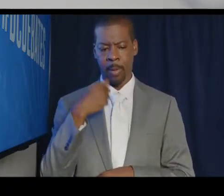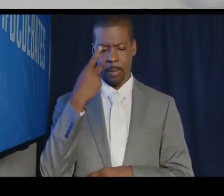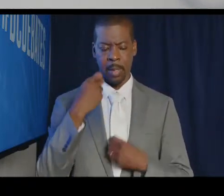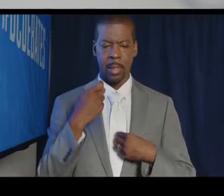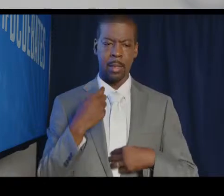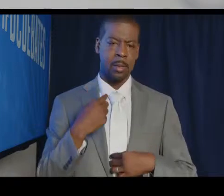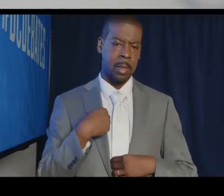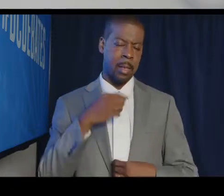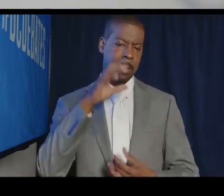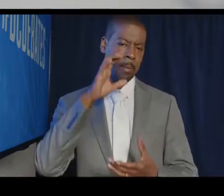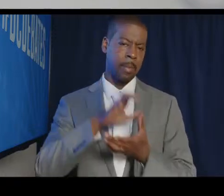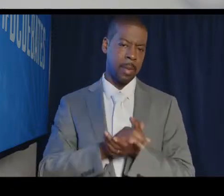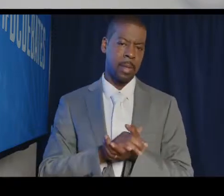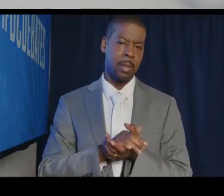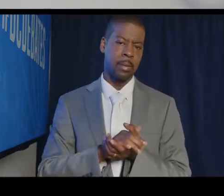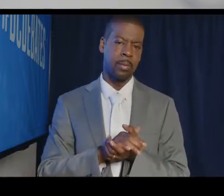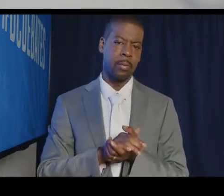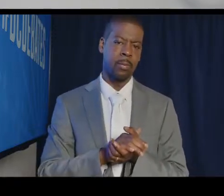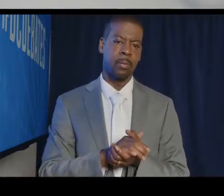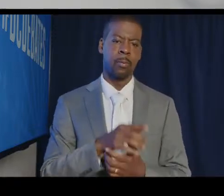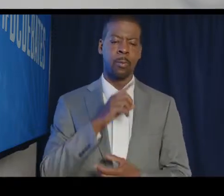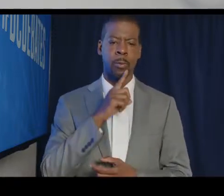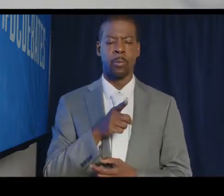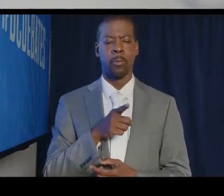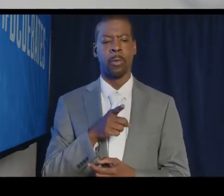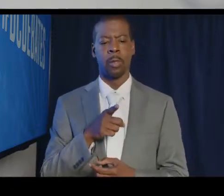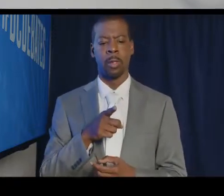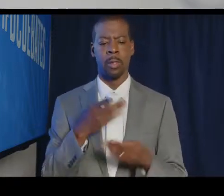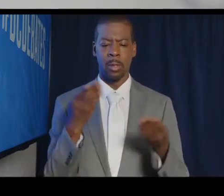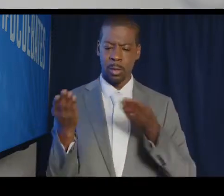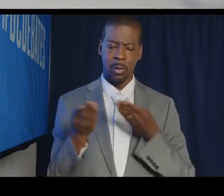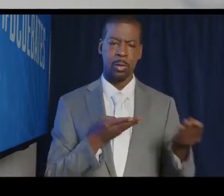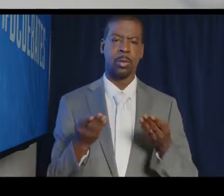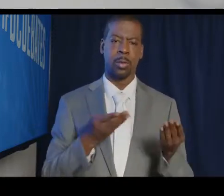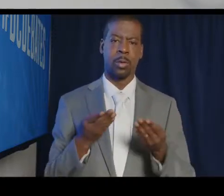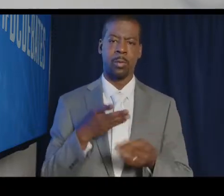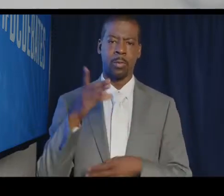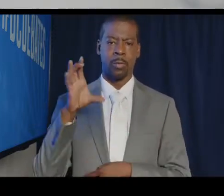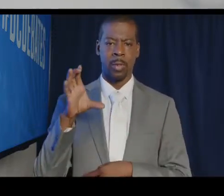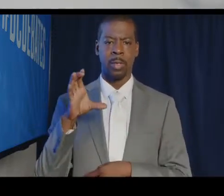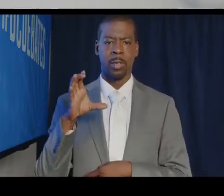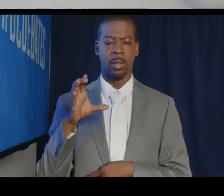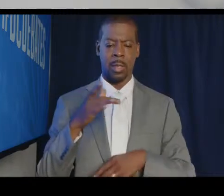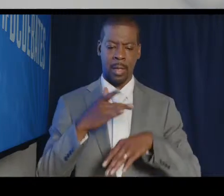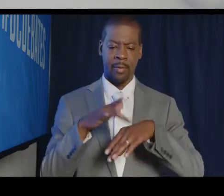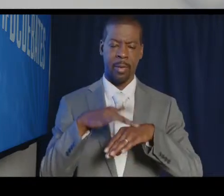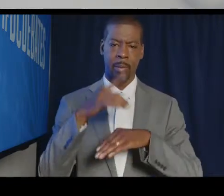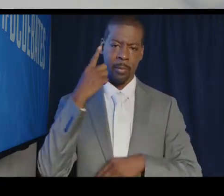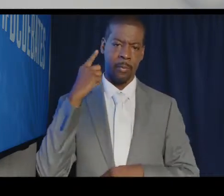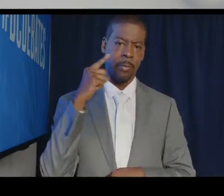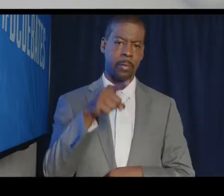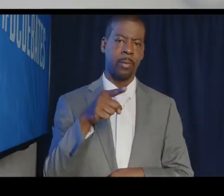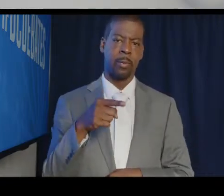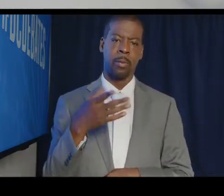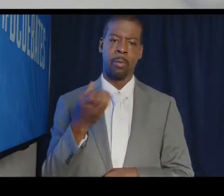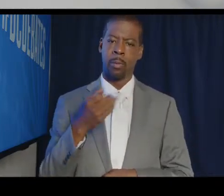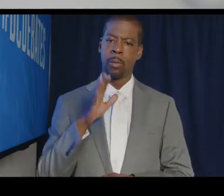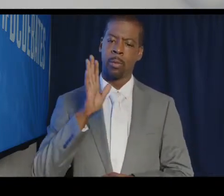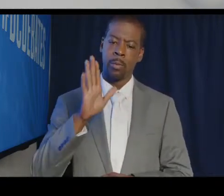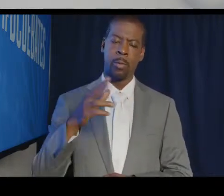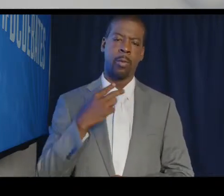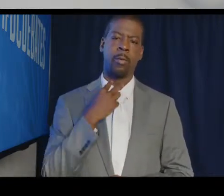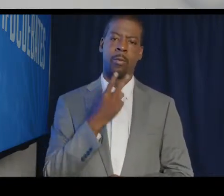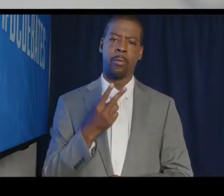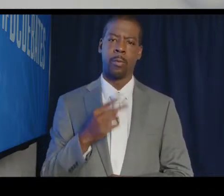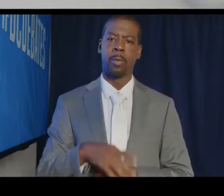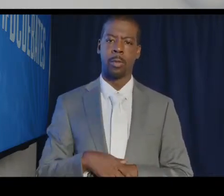to once again ensure that we're bringing the council to the people and bringing the people to the council. My intention is to be the voice of the people